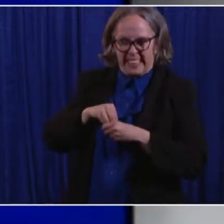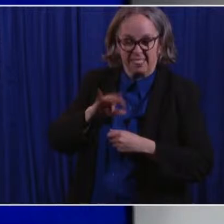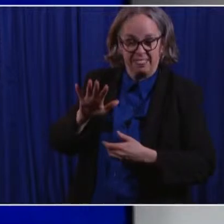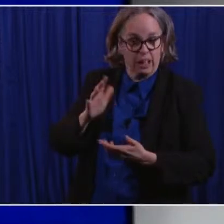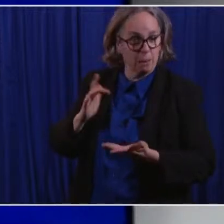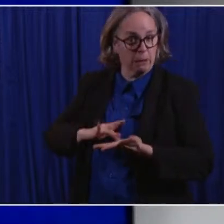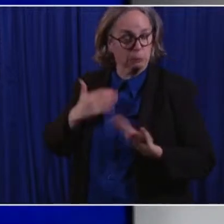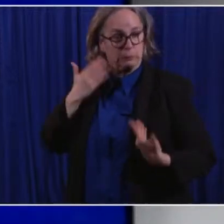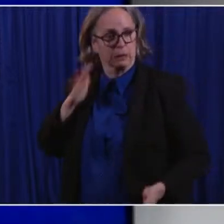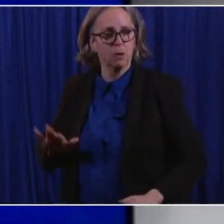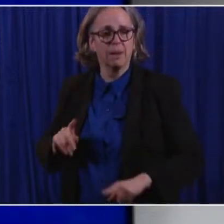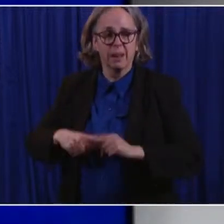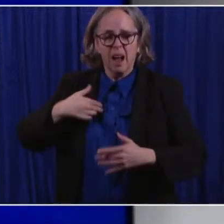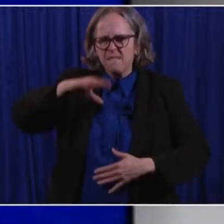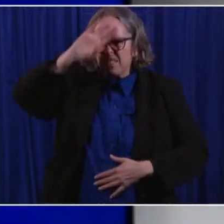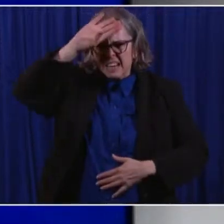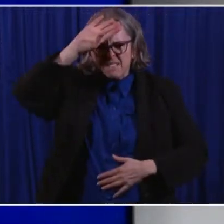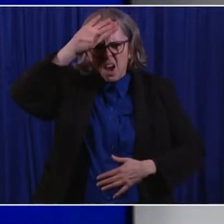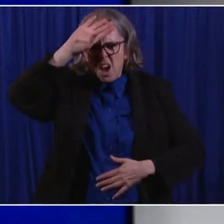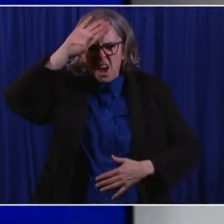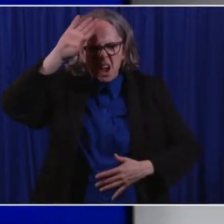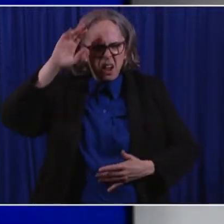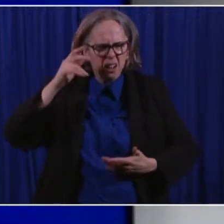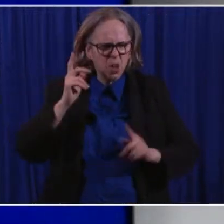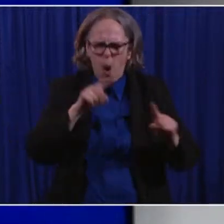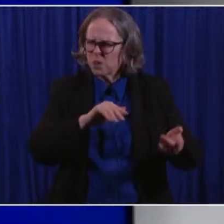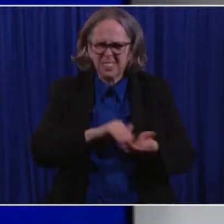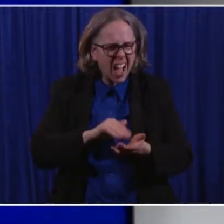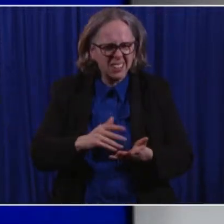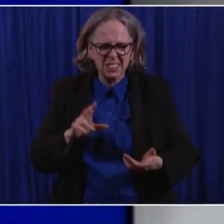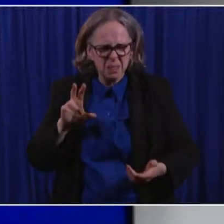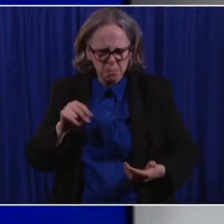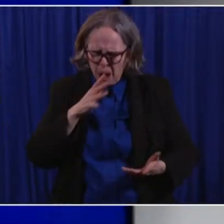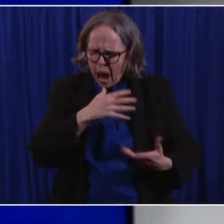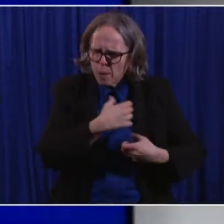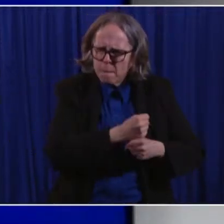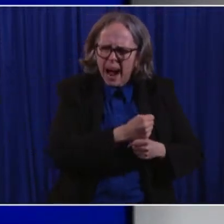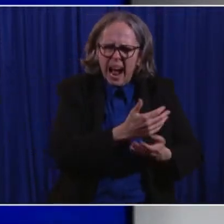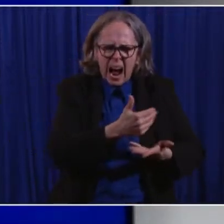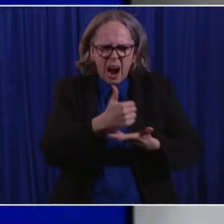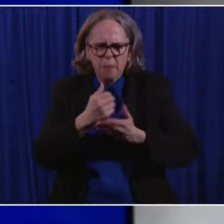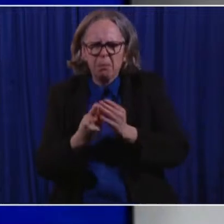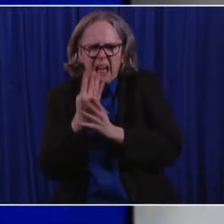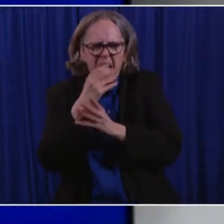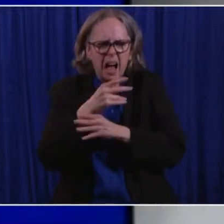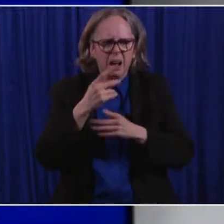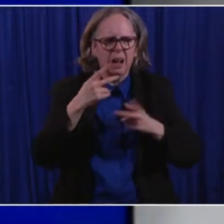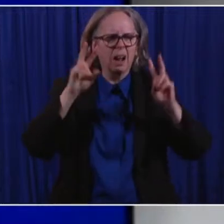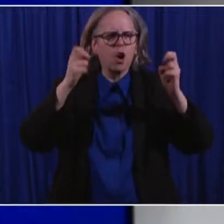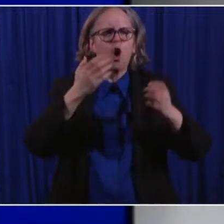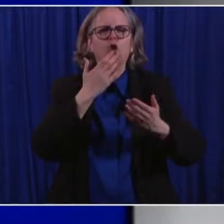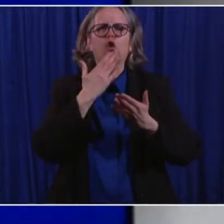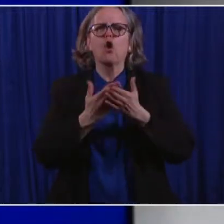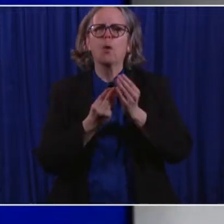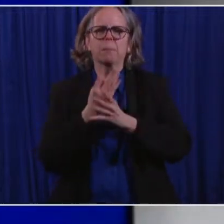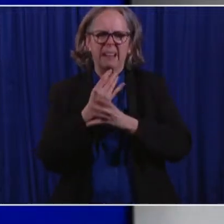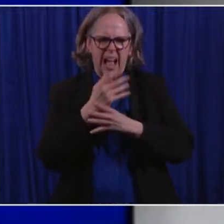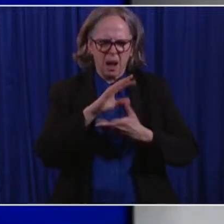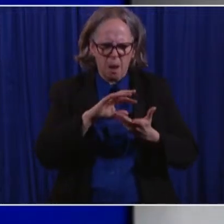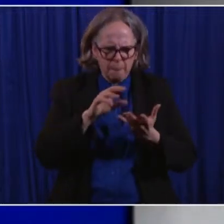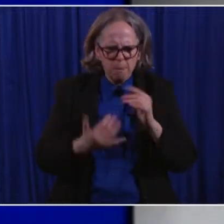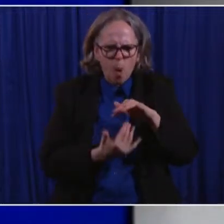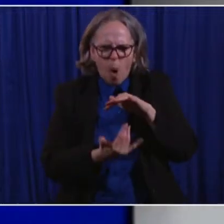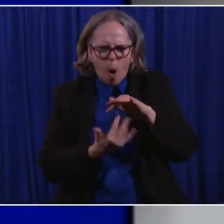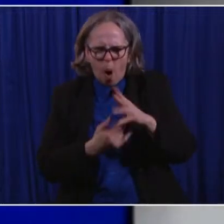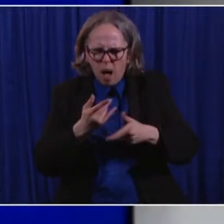And we had this plant outside. It was called a good plant. It was the yerba buena. And she would boil it with water. Here, drink this. This to get rid of your cold.